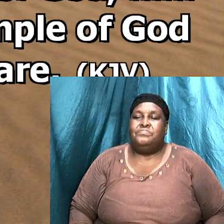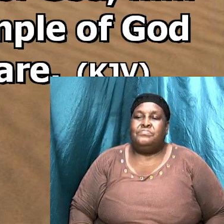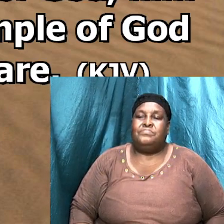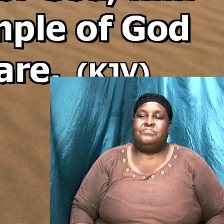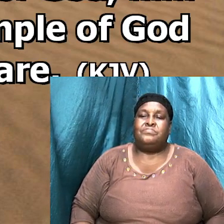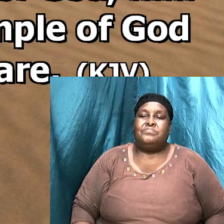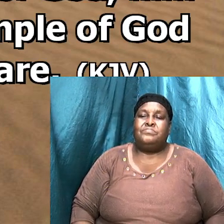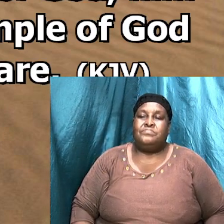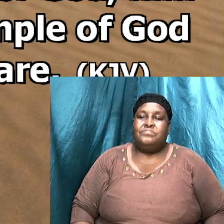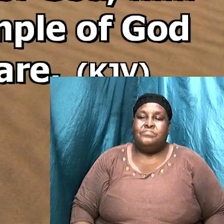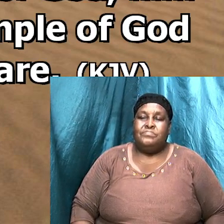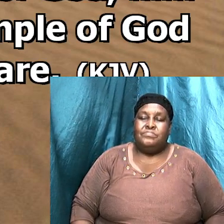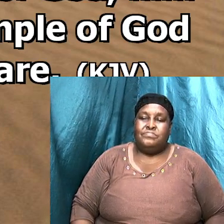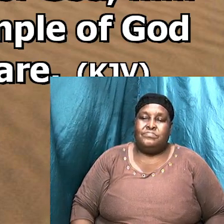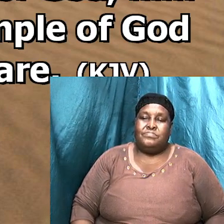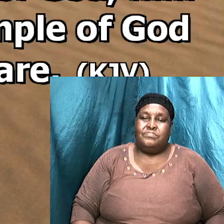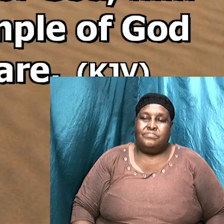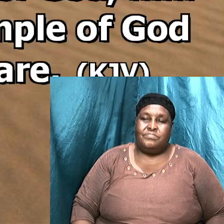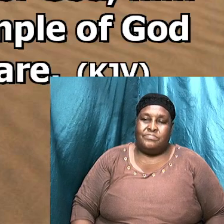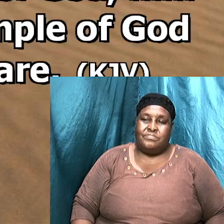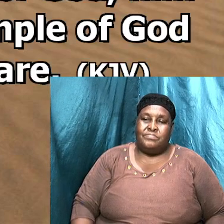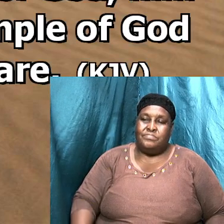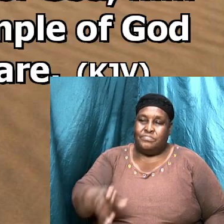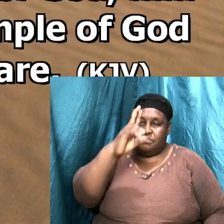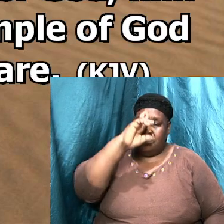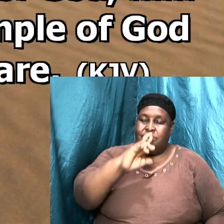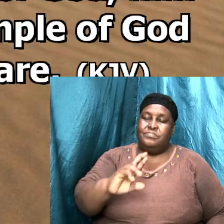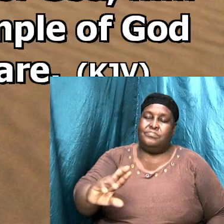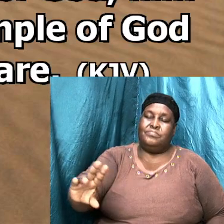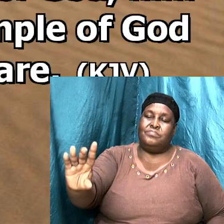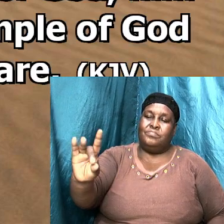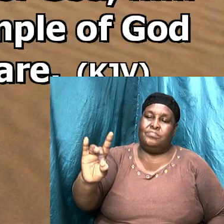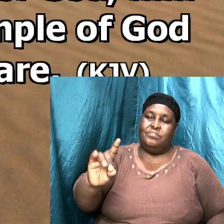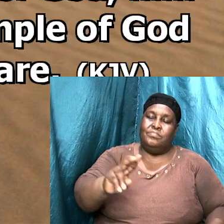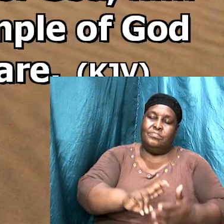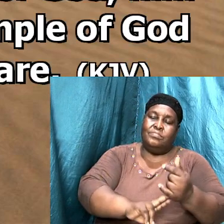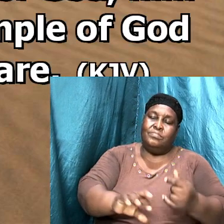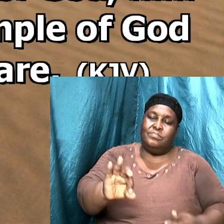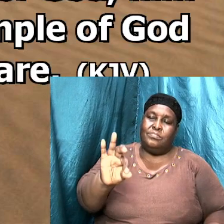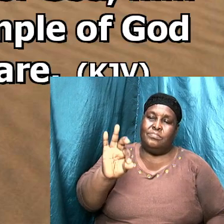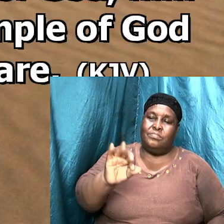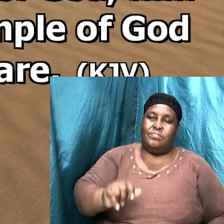Romans 8, just one more, we're looking at one more. Romans 8, verse 9.